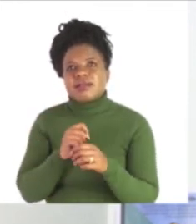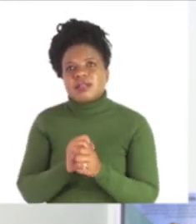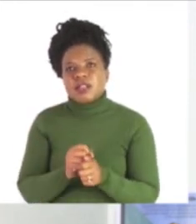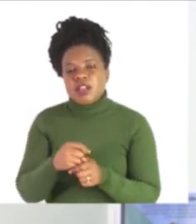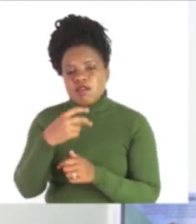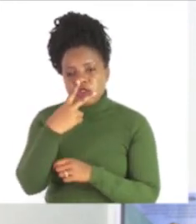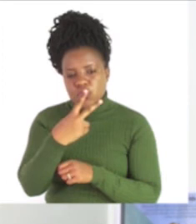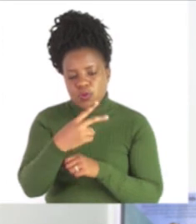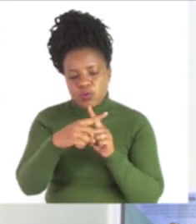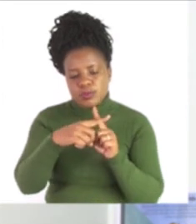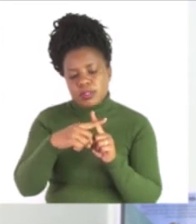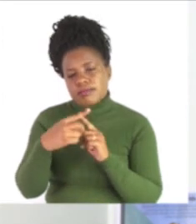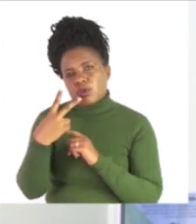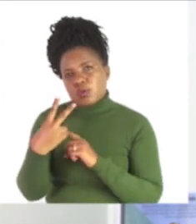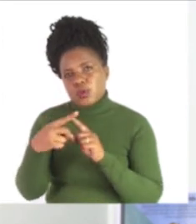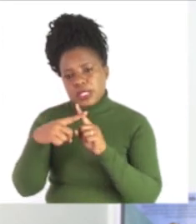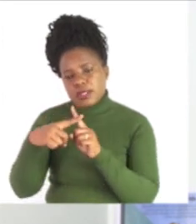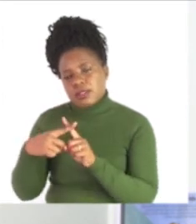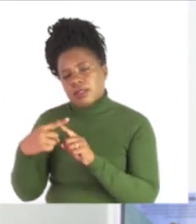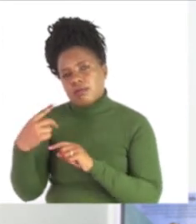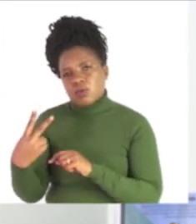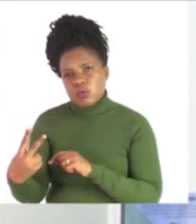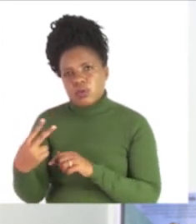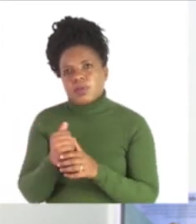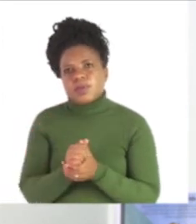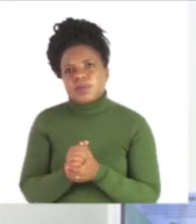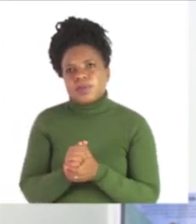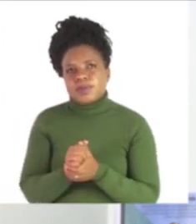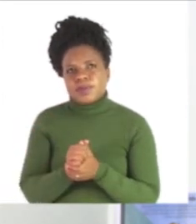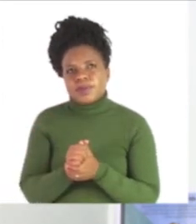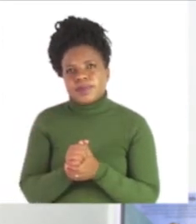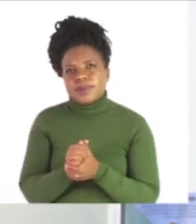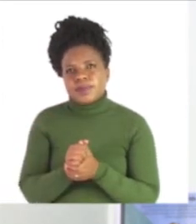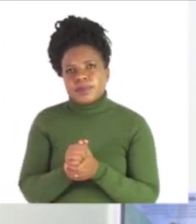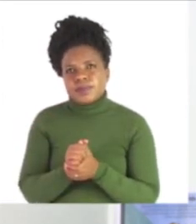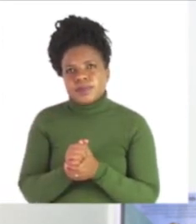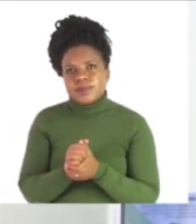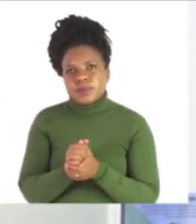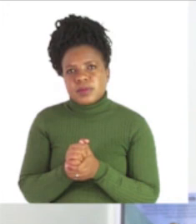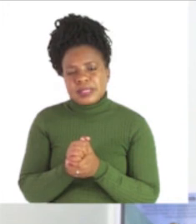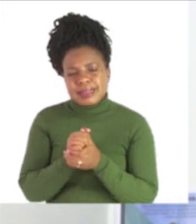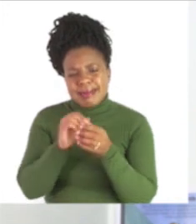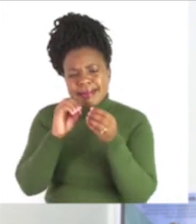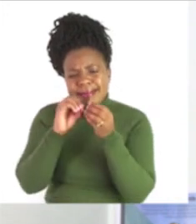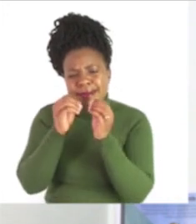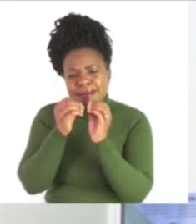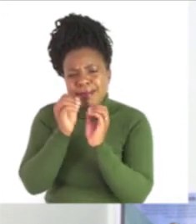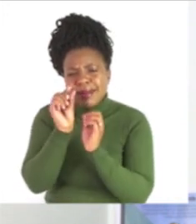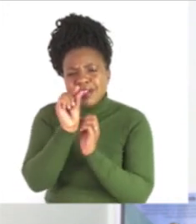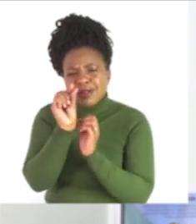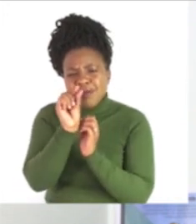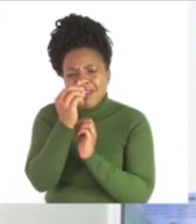2 times 2 times 2. Look at this little number. It's